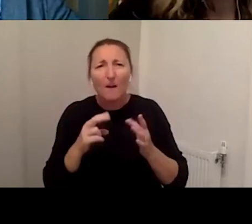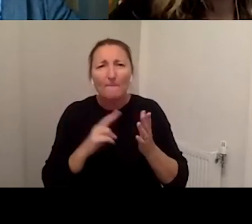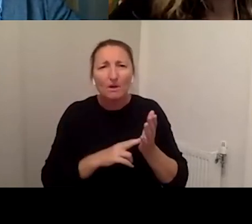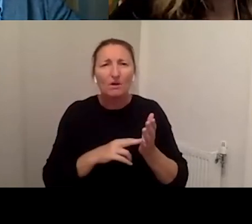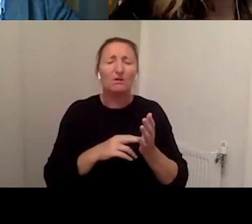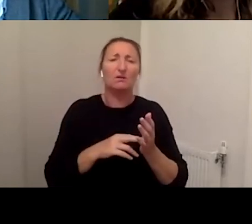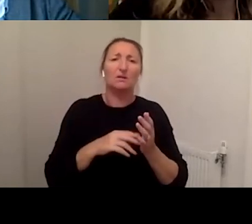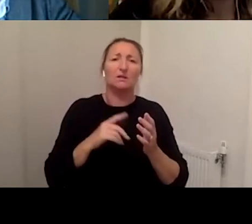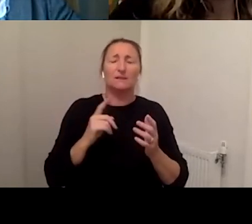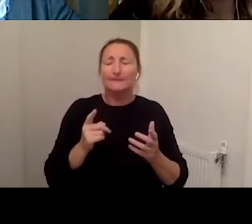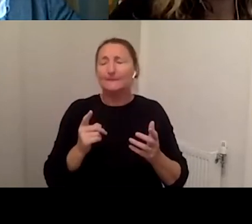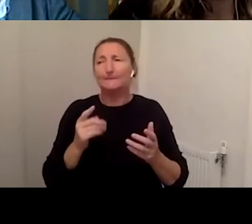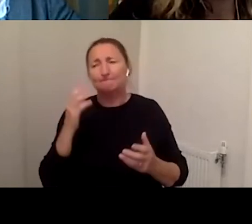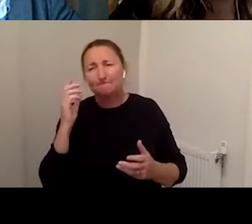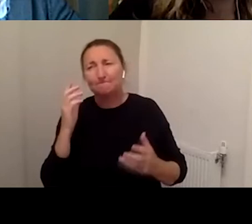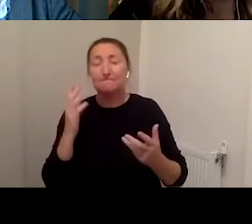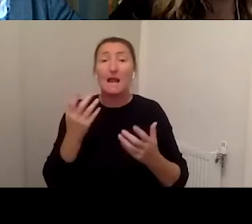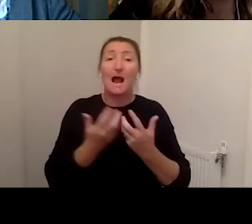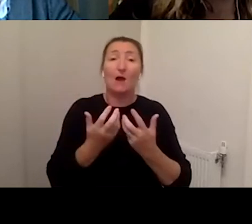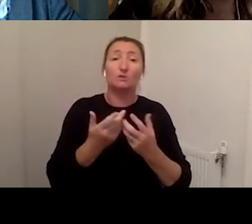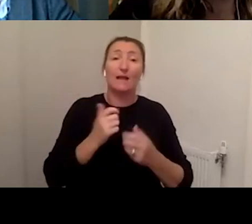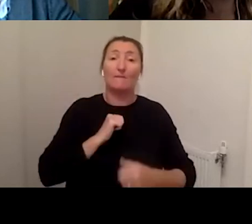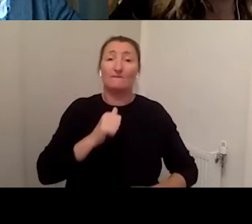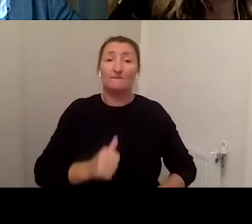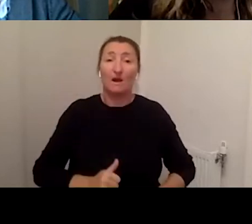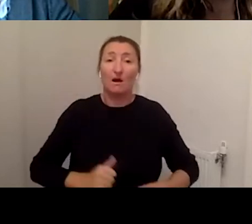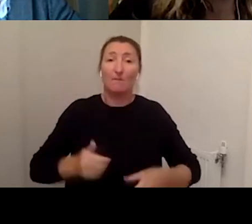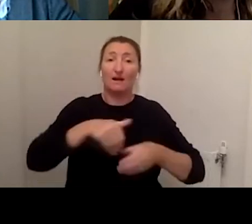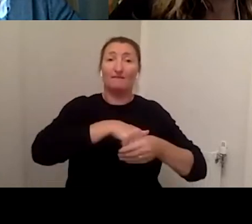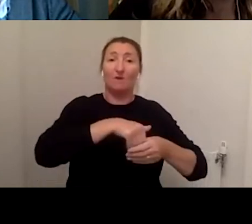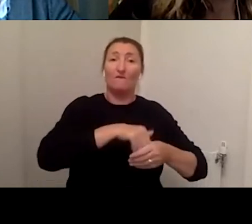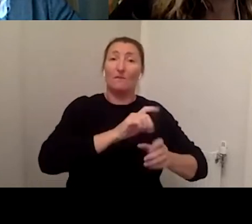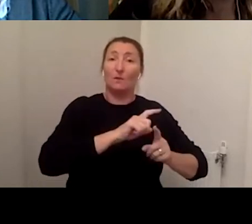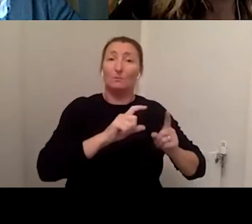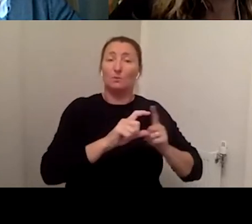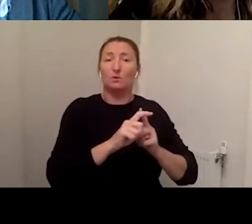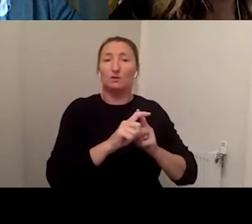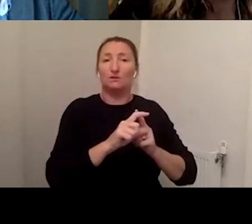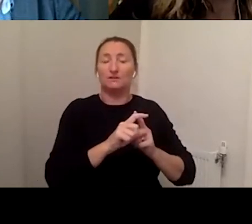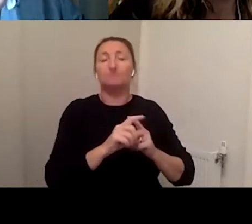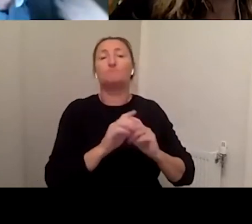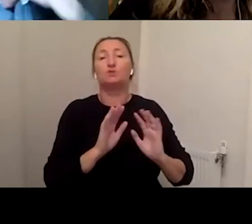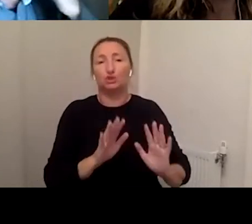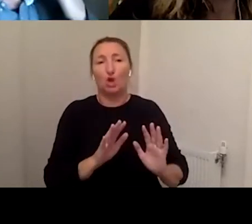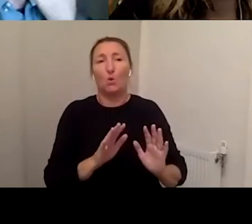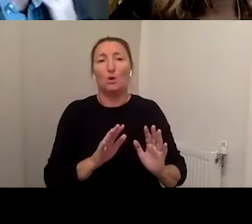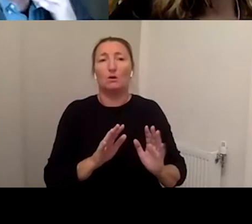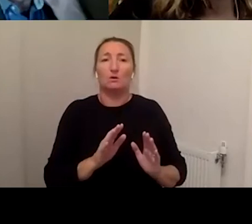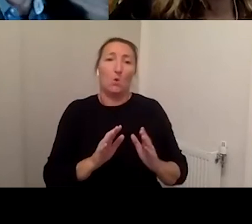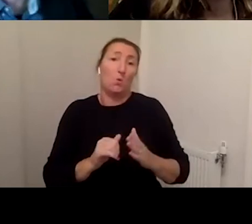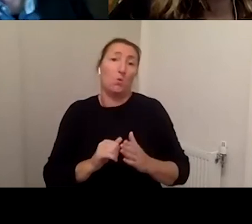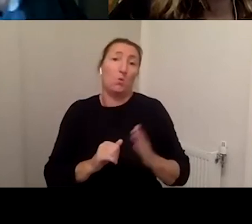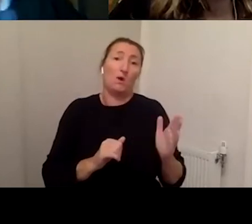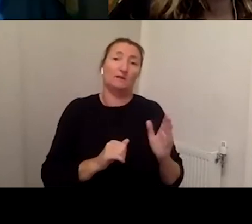in communities, etc. So what we did was, and I suppose from our point of view, was we set up, so Kilmorris is the west of Ireland. We're in